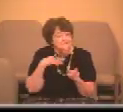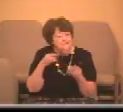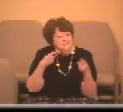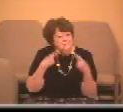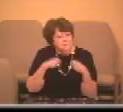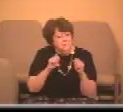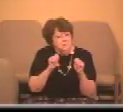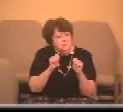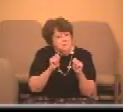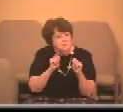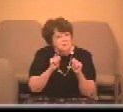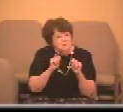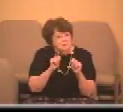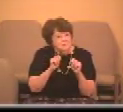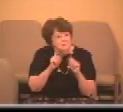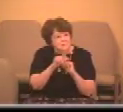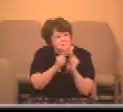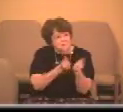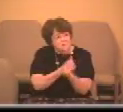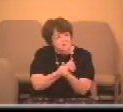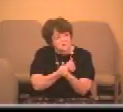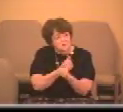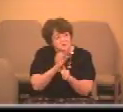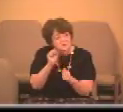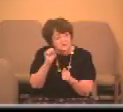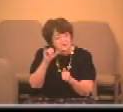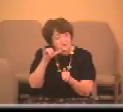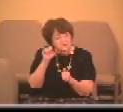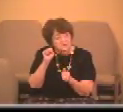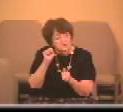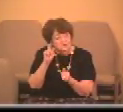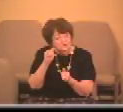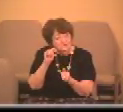to maintain or change a system.